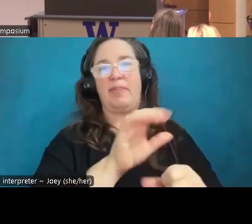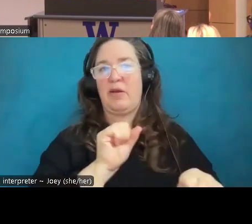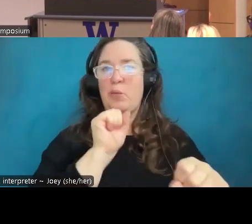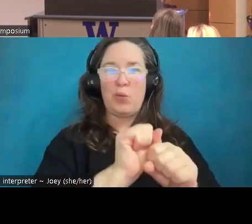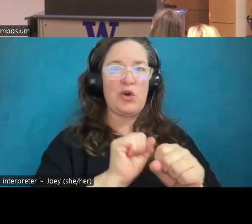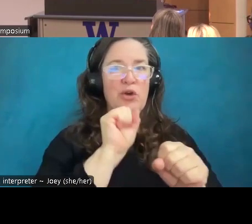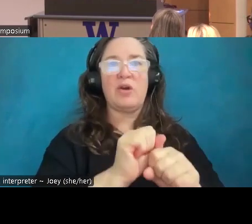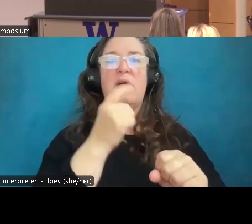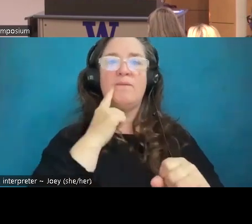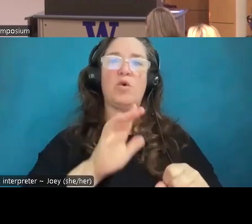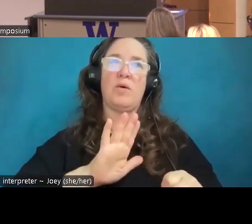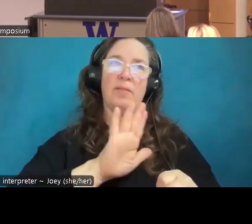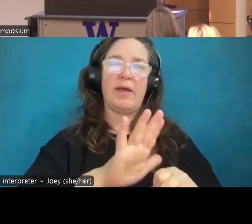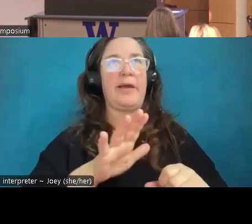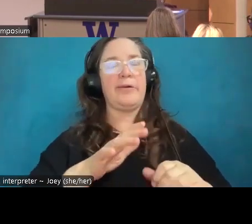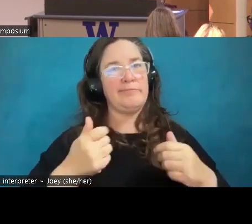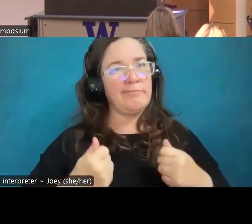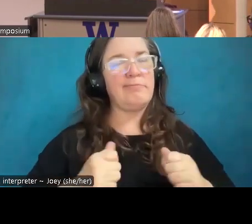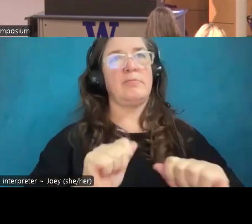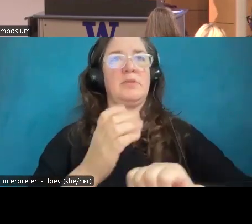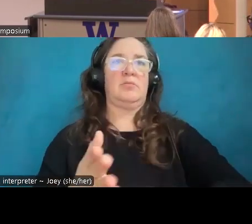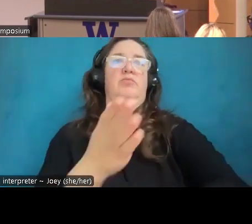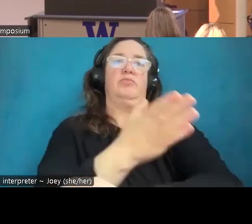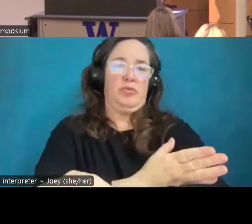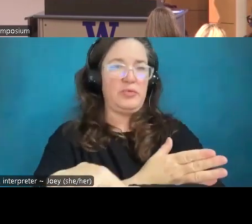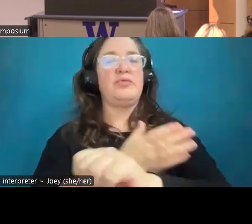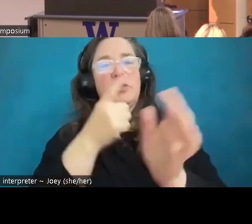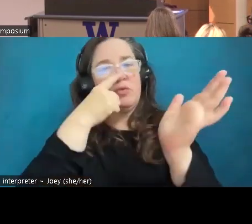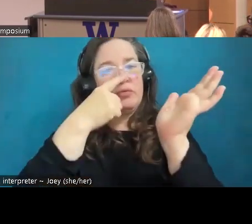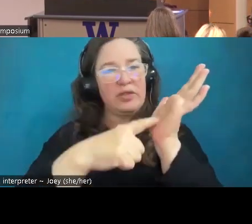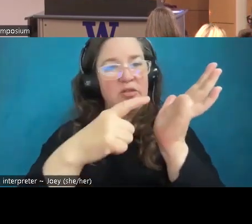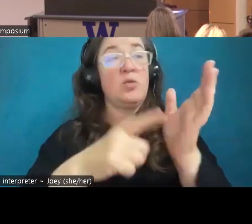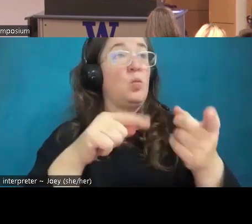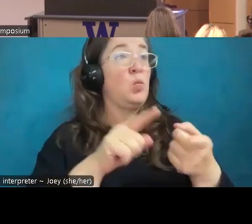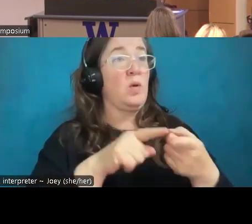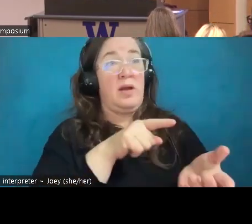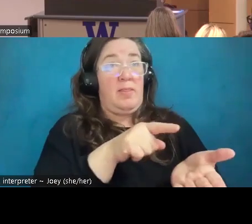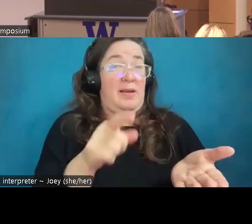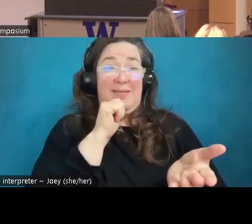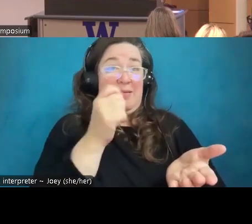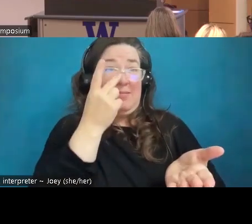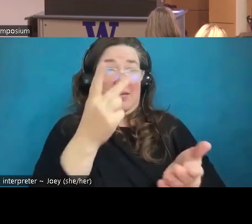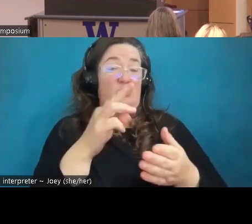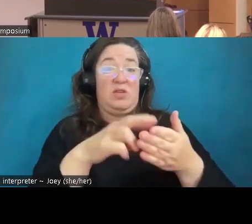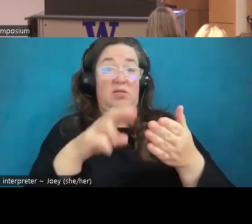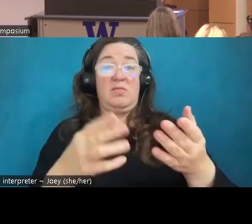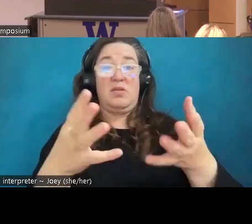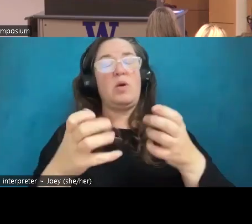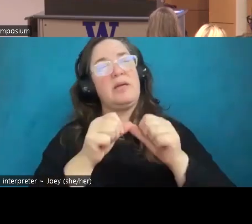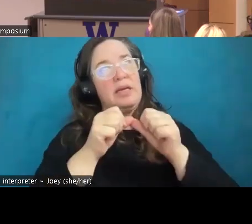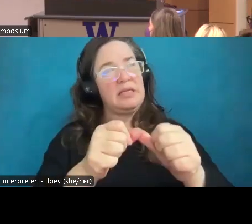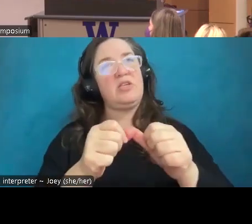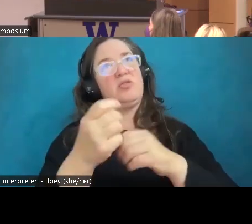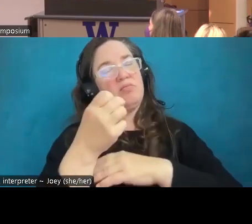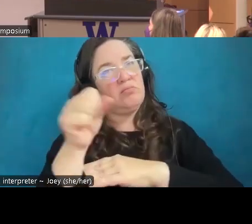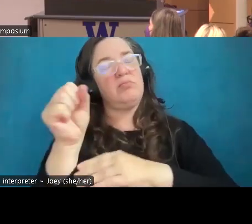that they sought to achieve the Recover, they then continued to advocate and requested for a